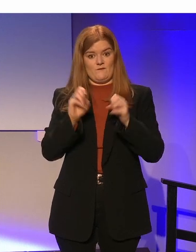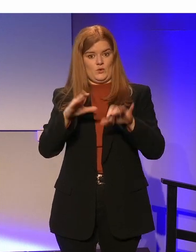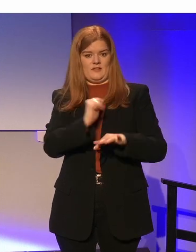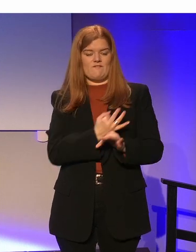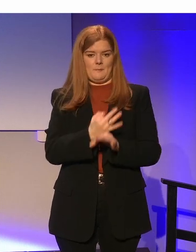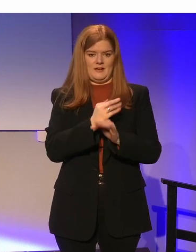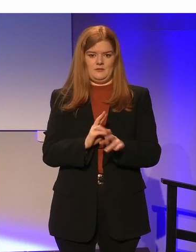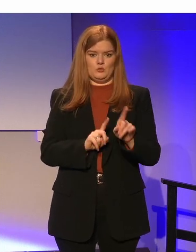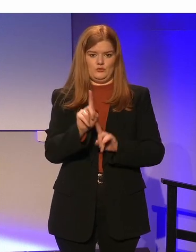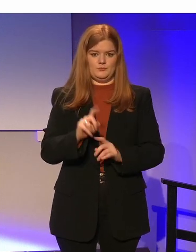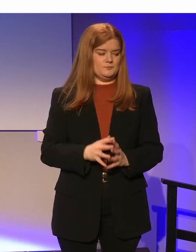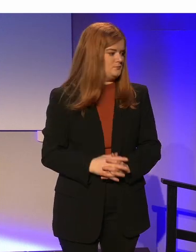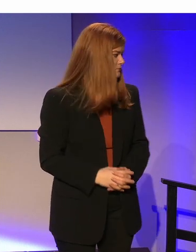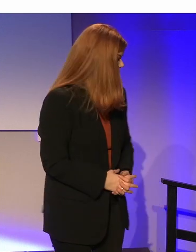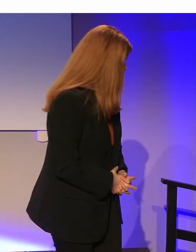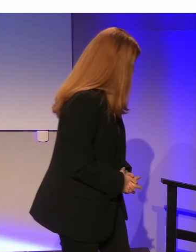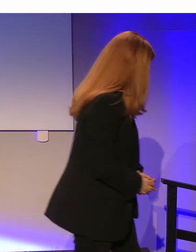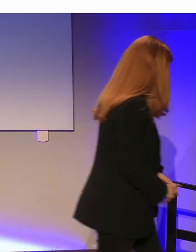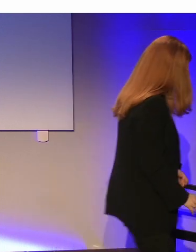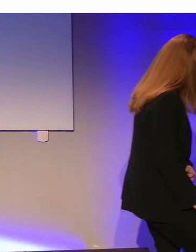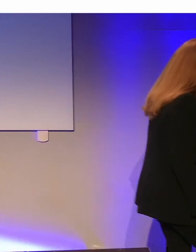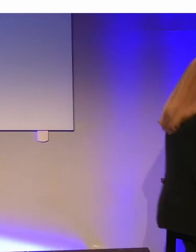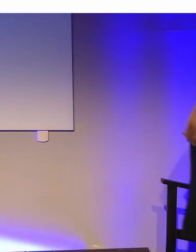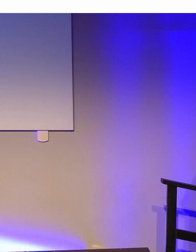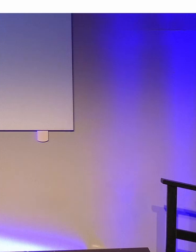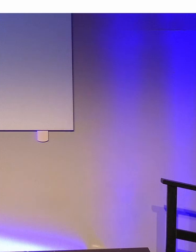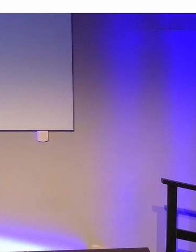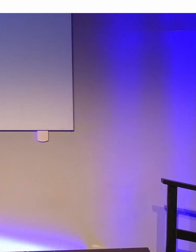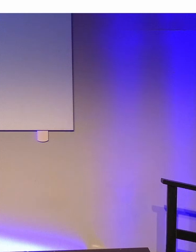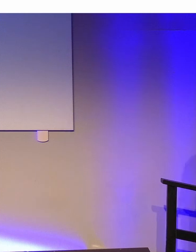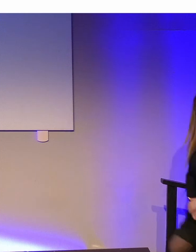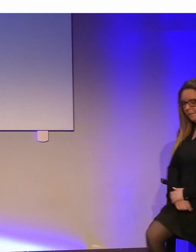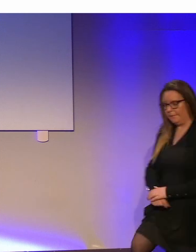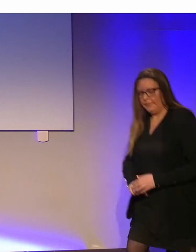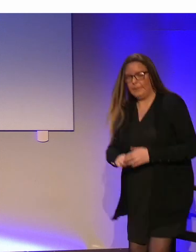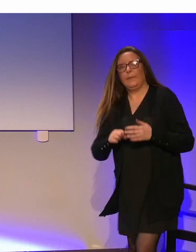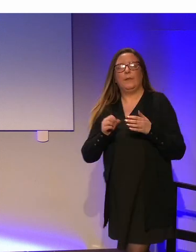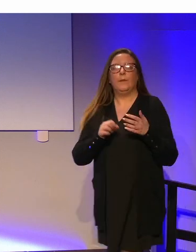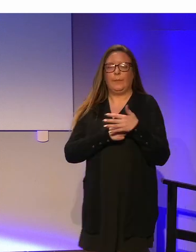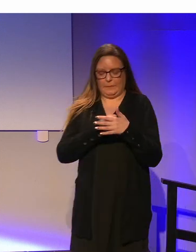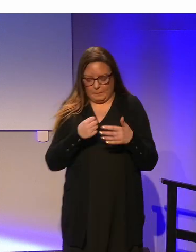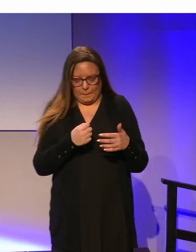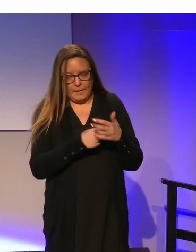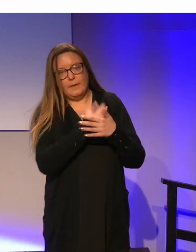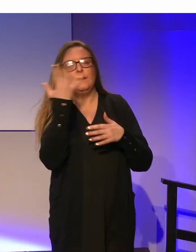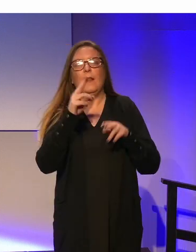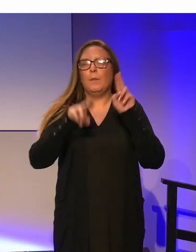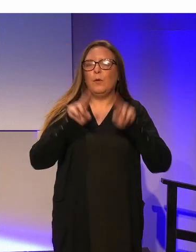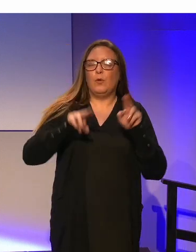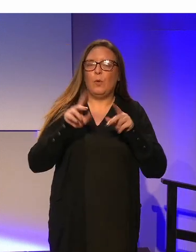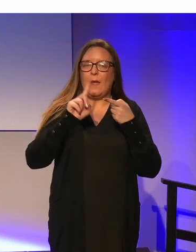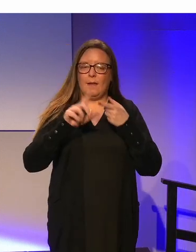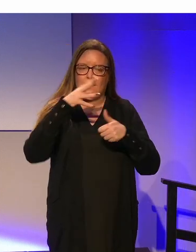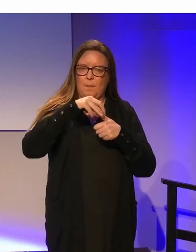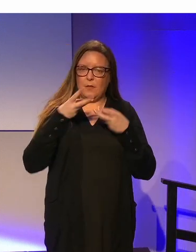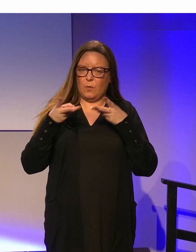their families for the better. And developing new and better ways to support children is a department priority.